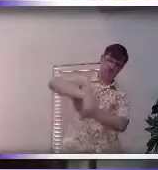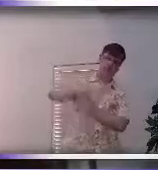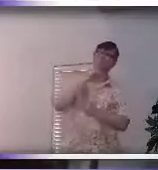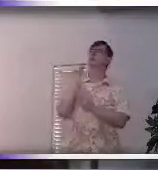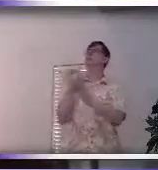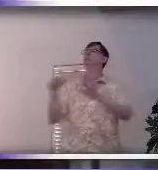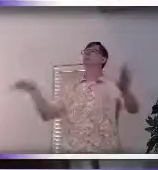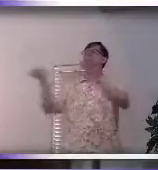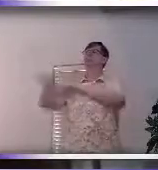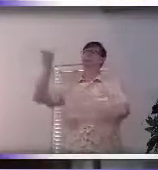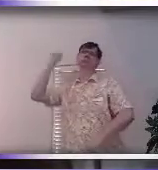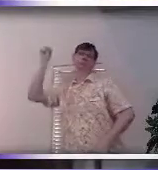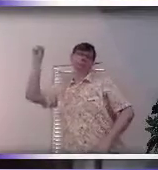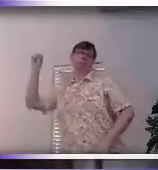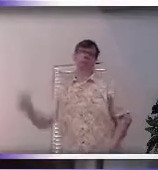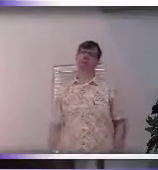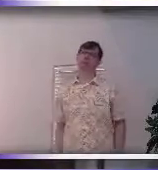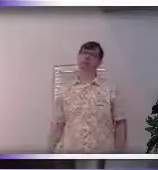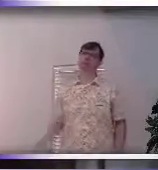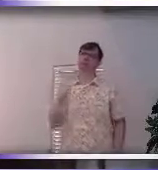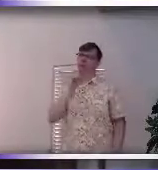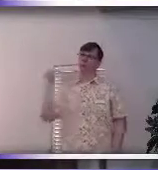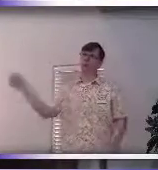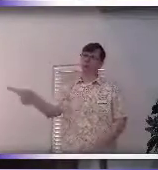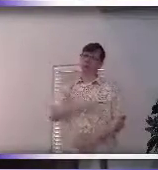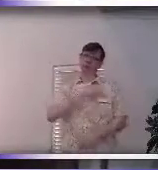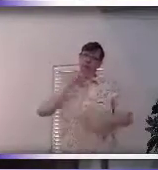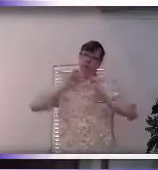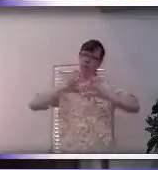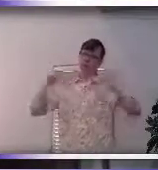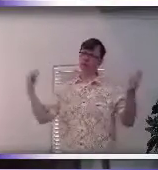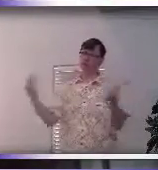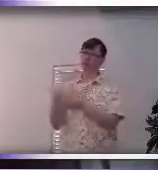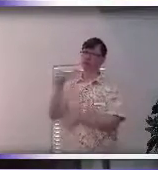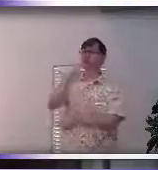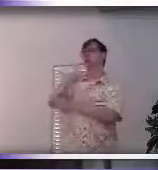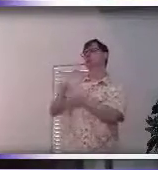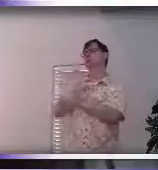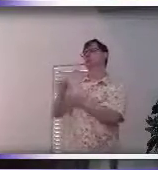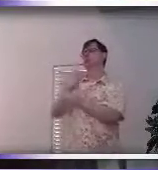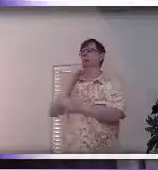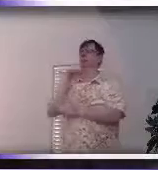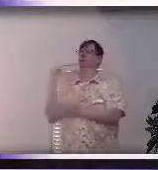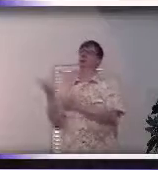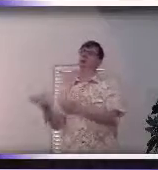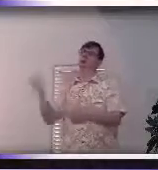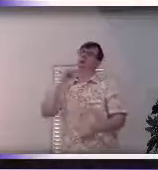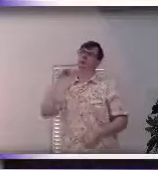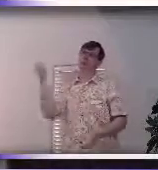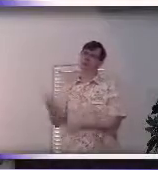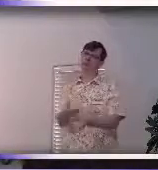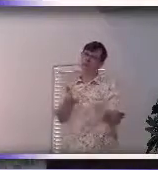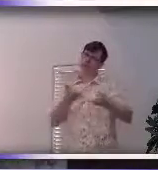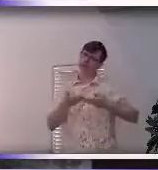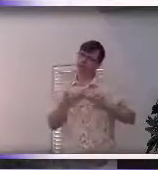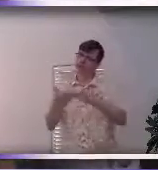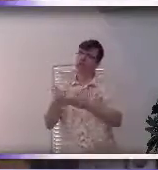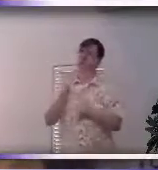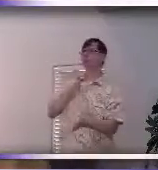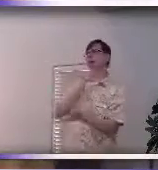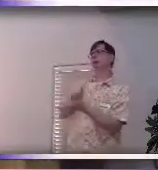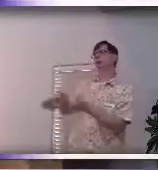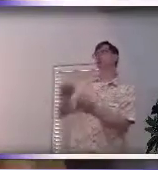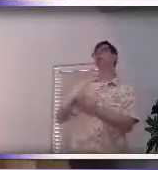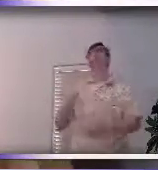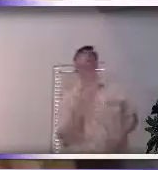be. Yeah? We are the cultural creatives. That is who we are. We want to have a direct experience of God. We don't